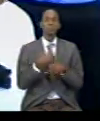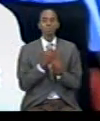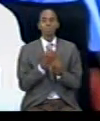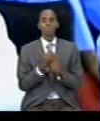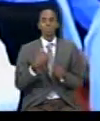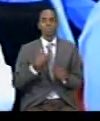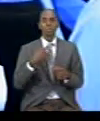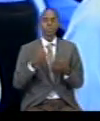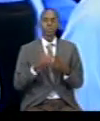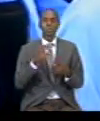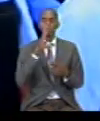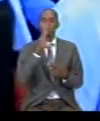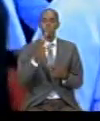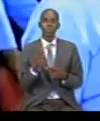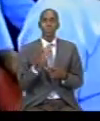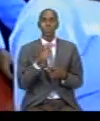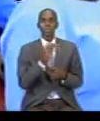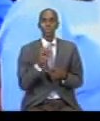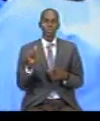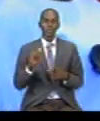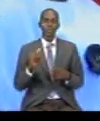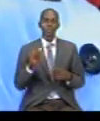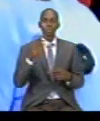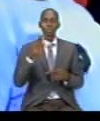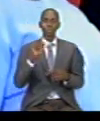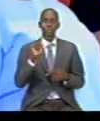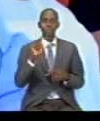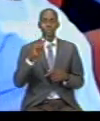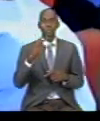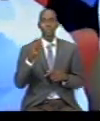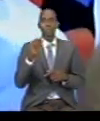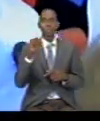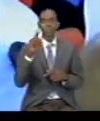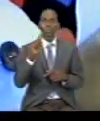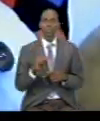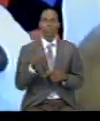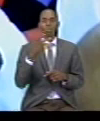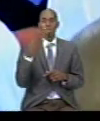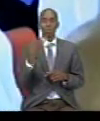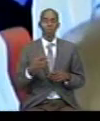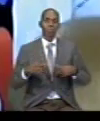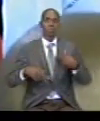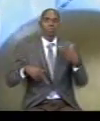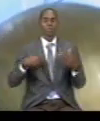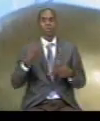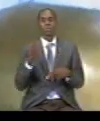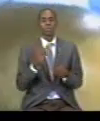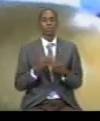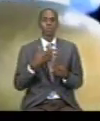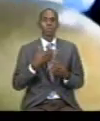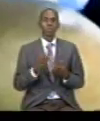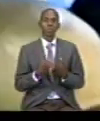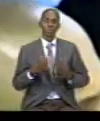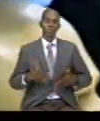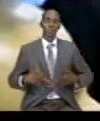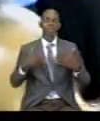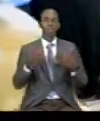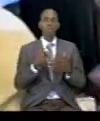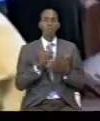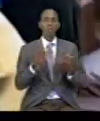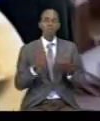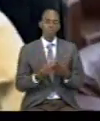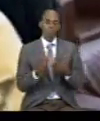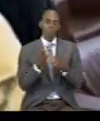of revival. Oh Lord, make me an agent of revival. In my own life, I want to see